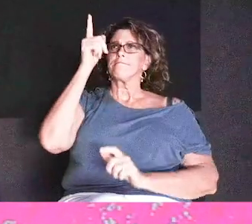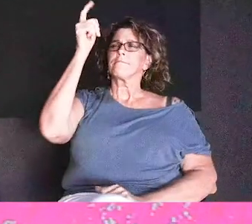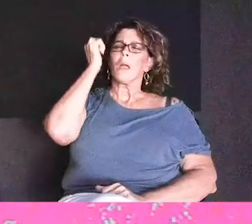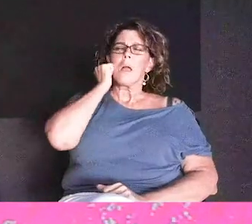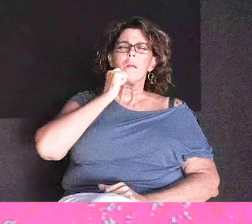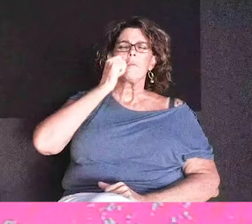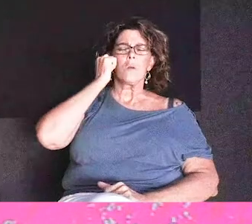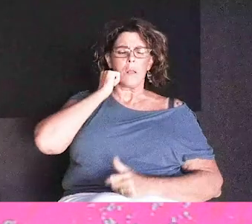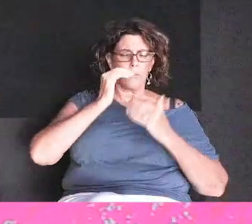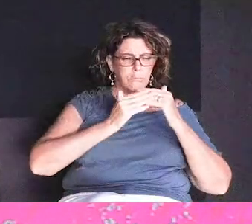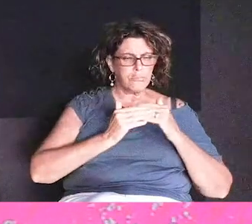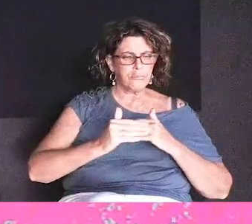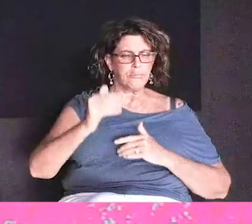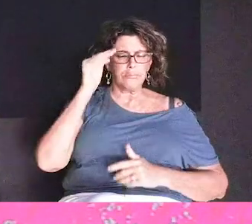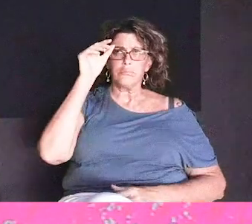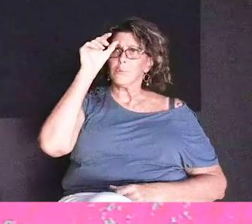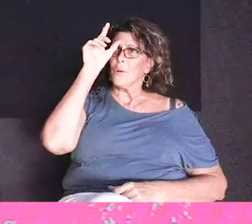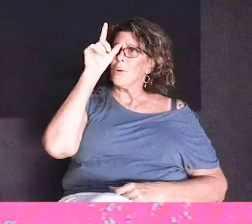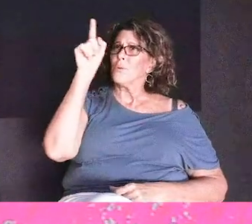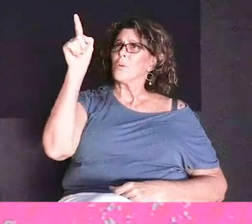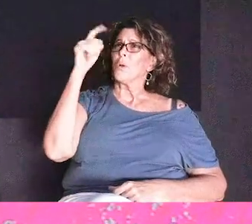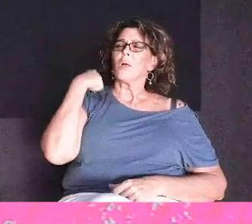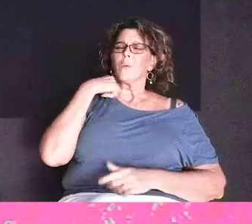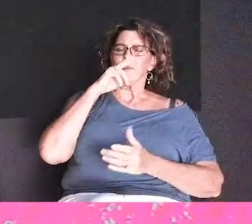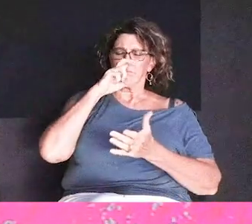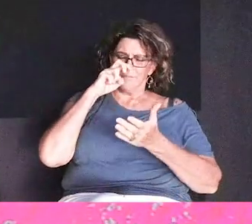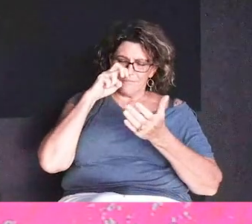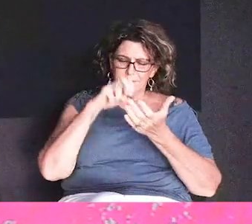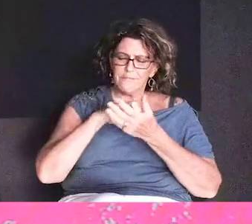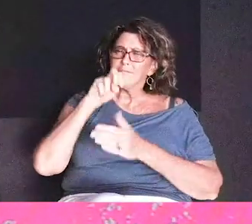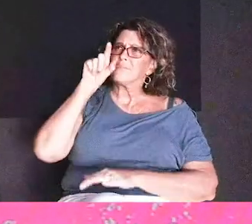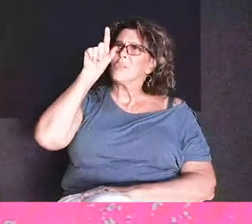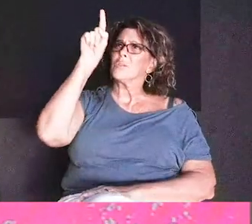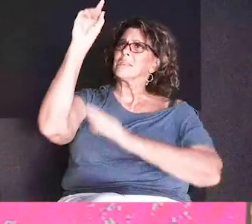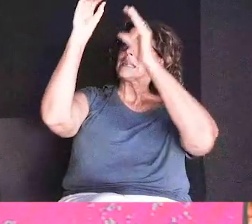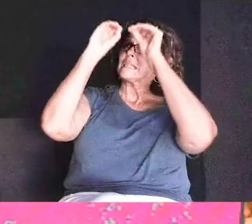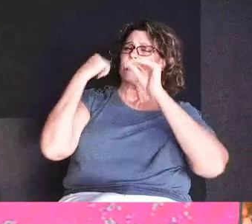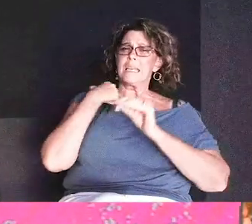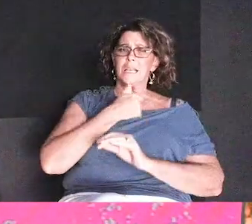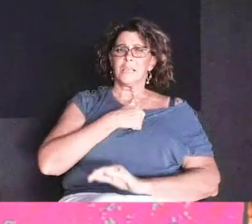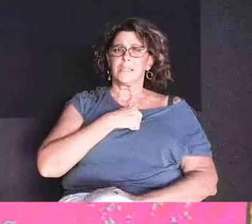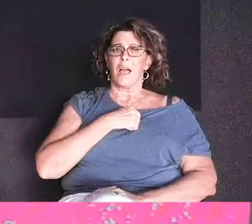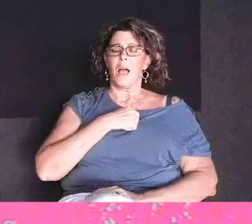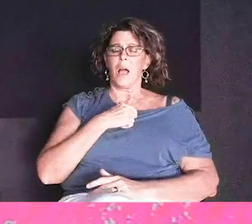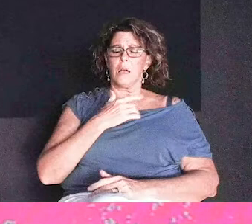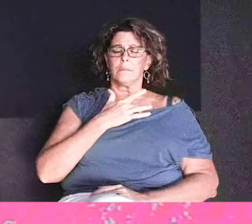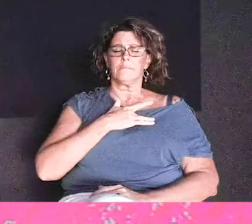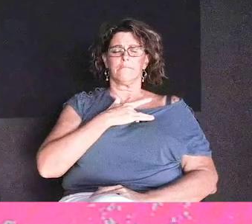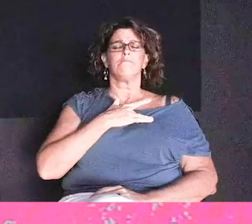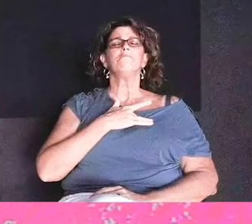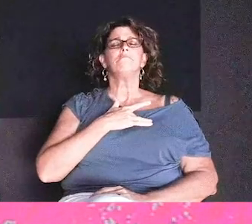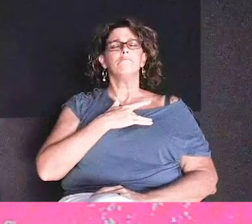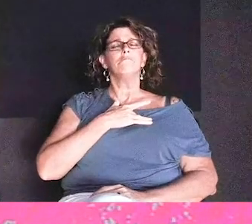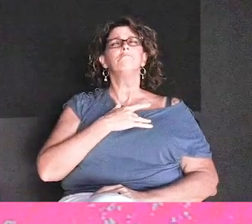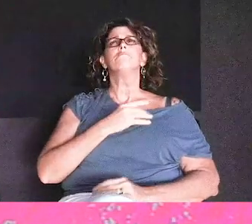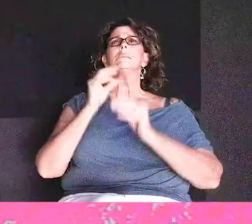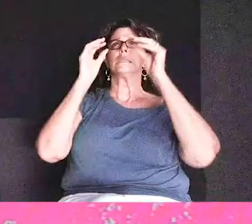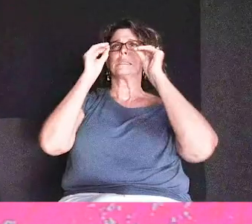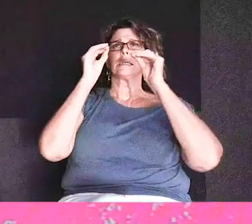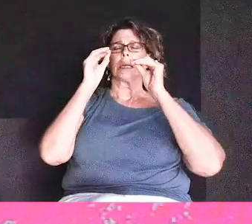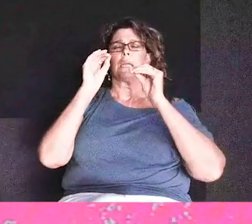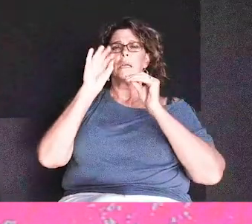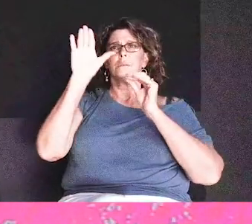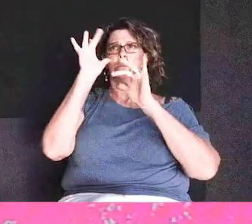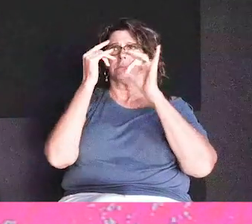day. You say you are holy and that we must be holy. Teach us from your word today. Use our pastor. Use his words